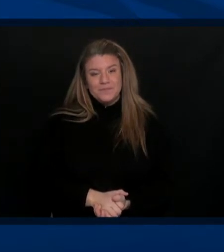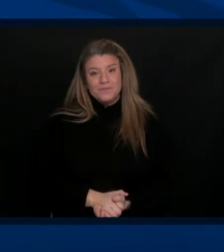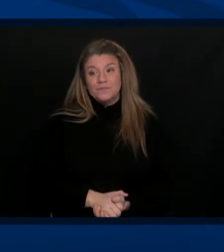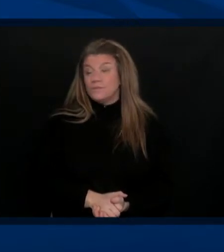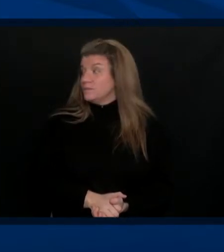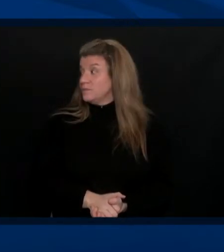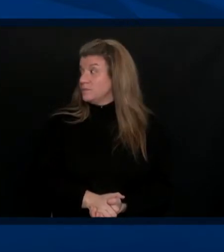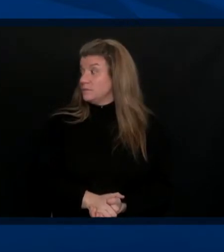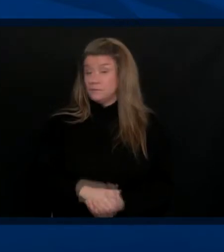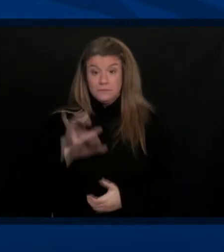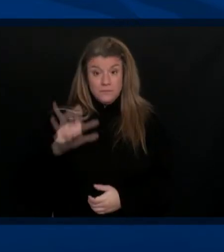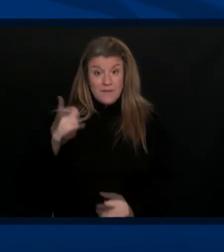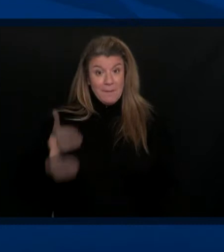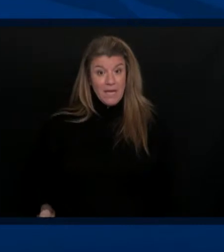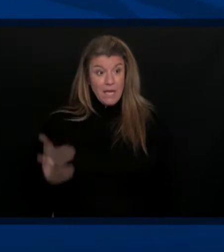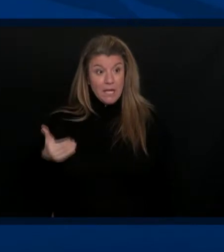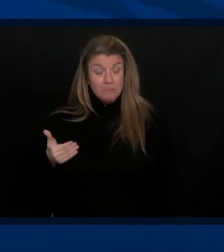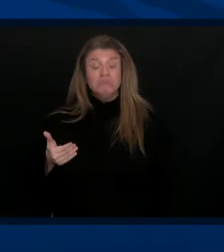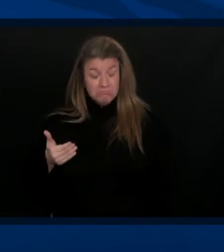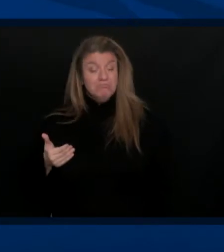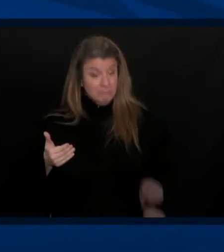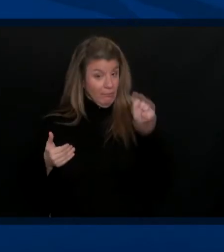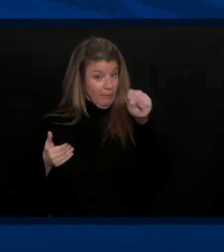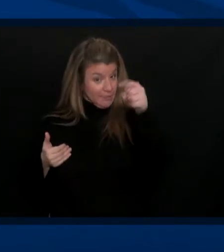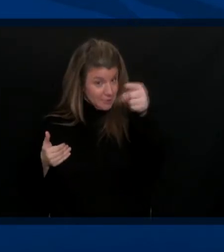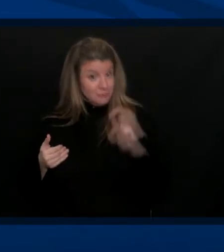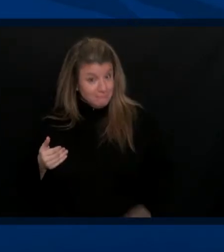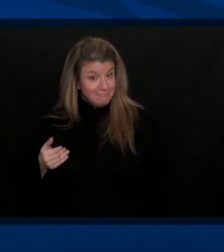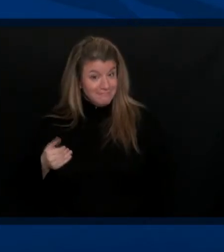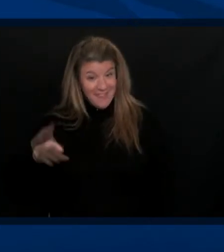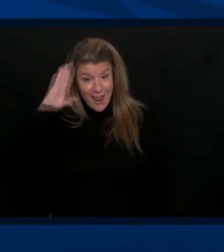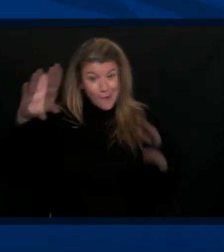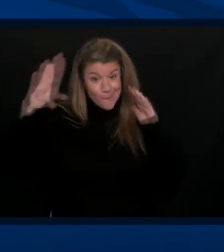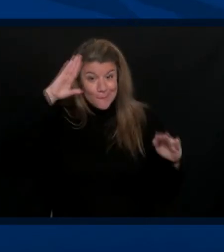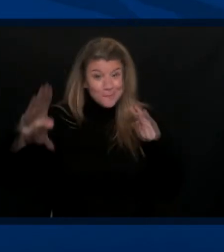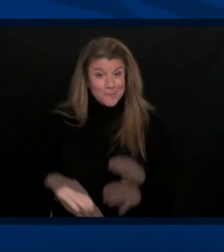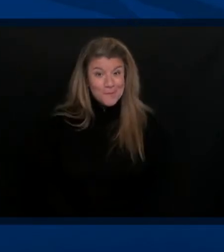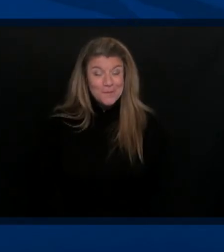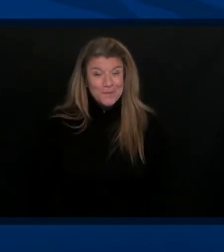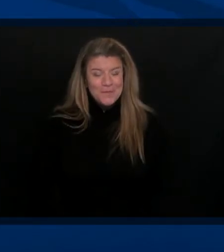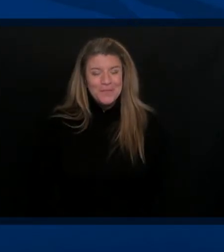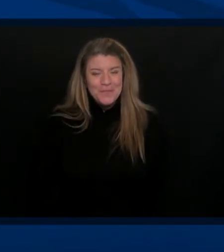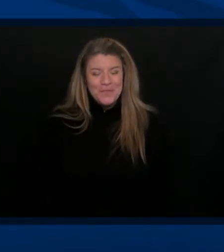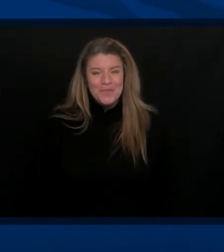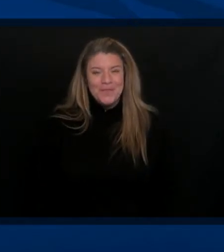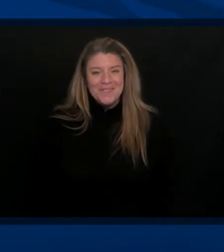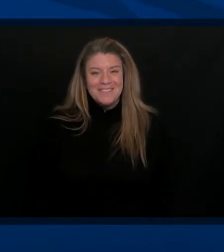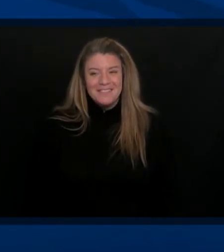Is that me? That's you. Hello? Talk. Okay.